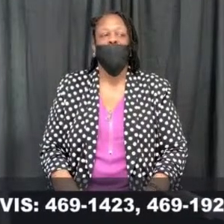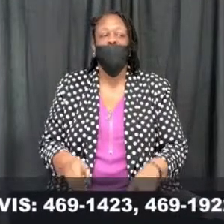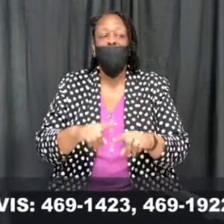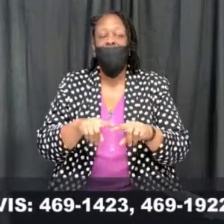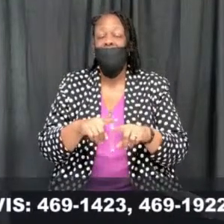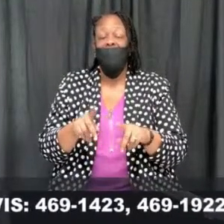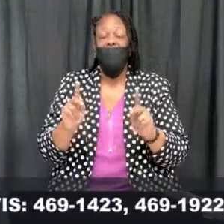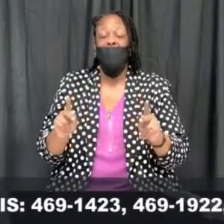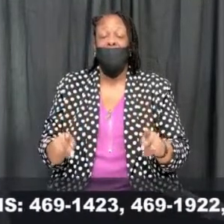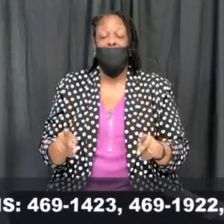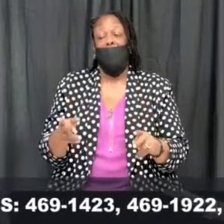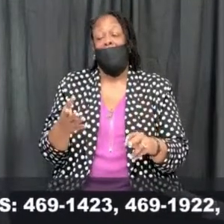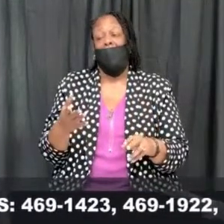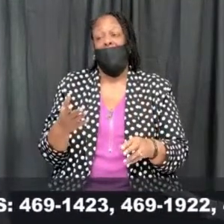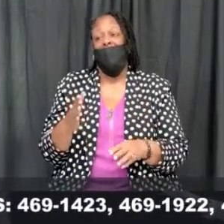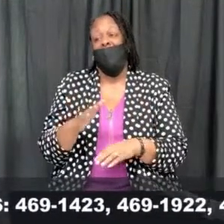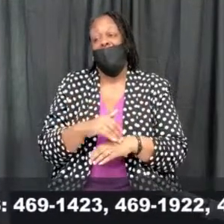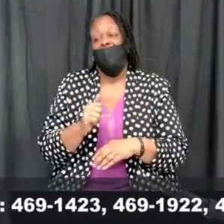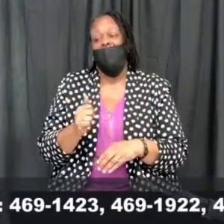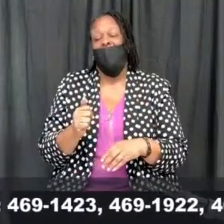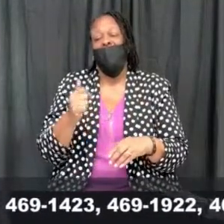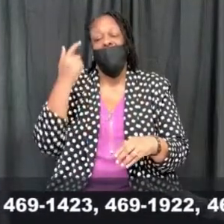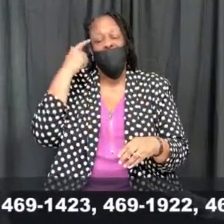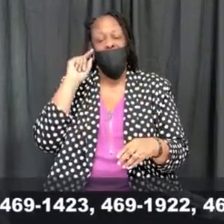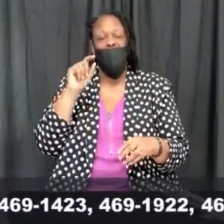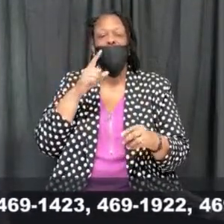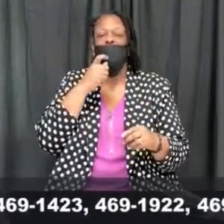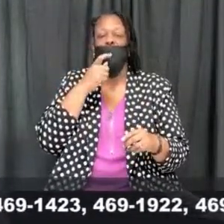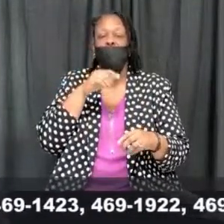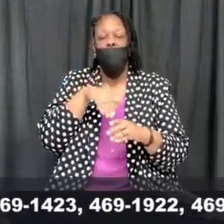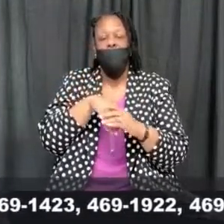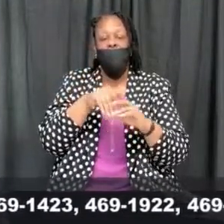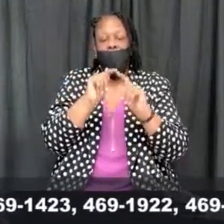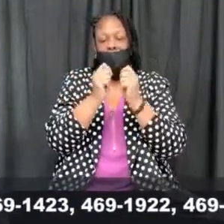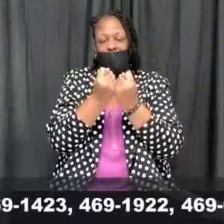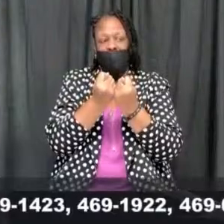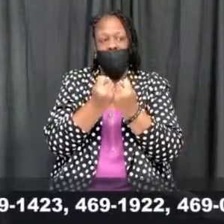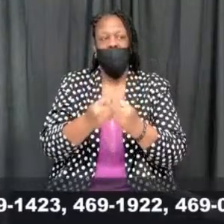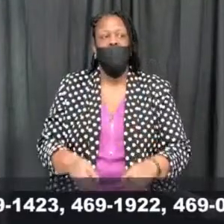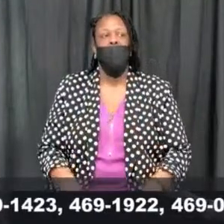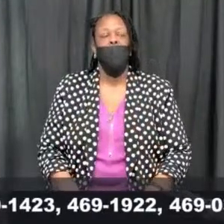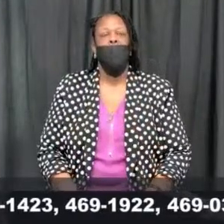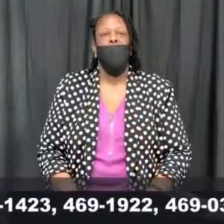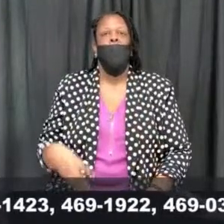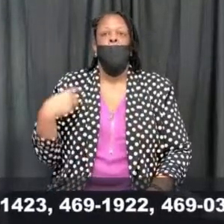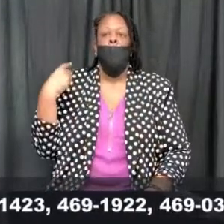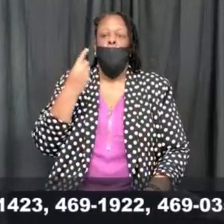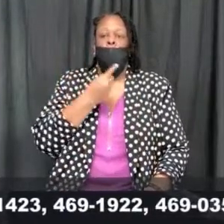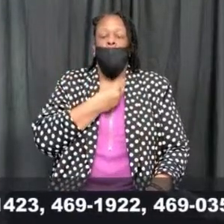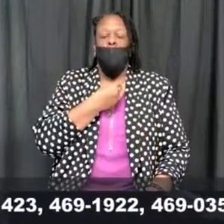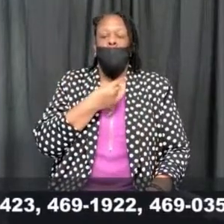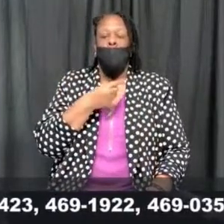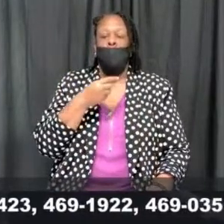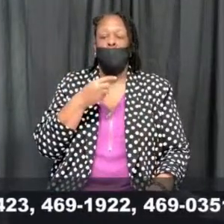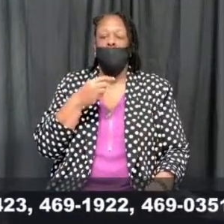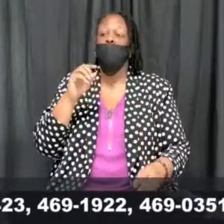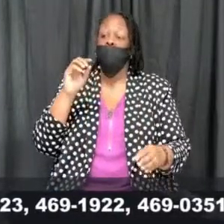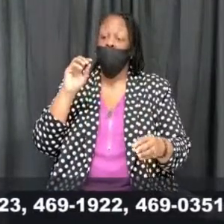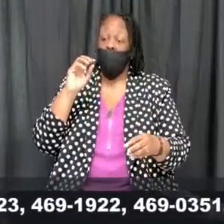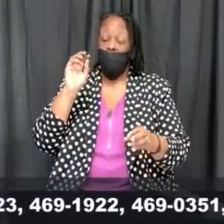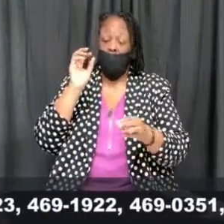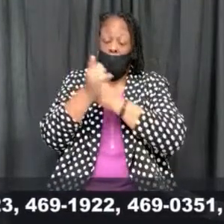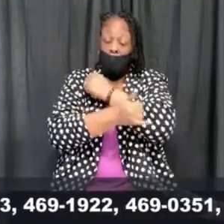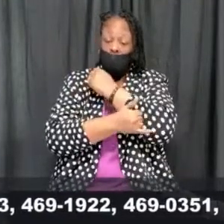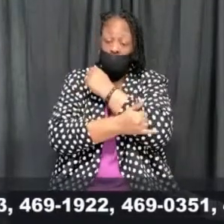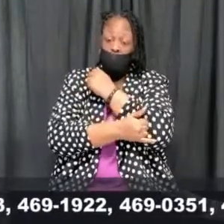Authority. As the country prepares for its full opening in October, the task force